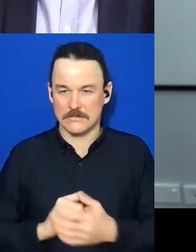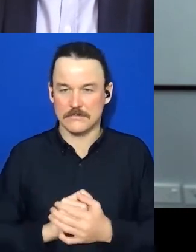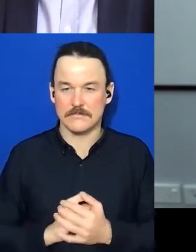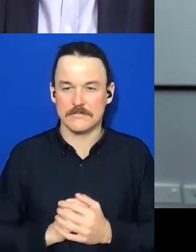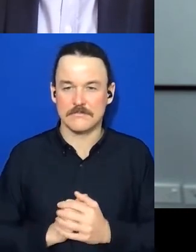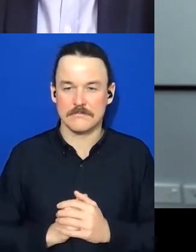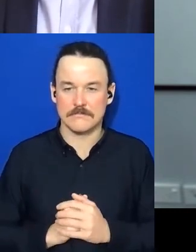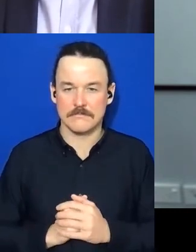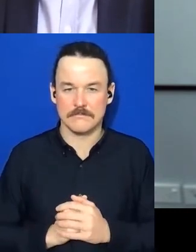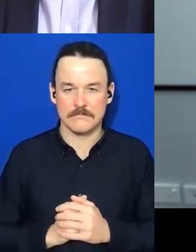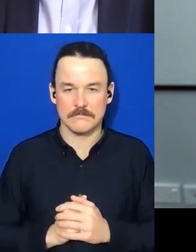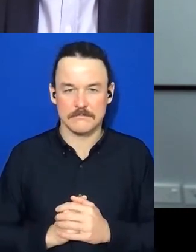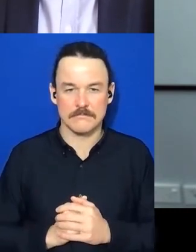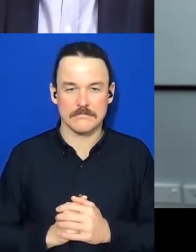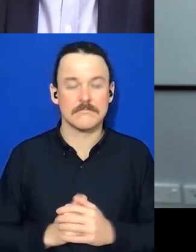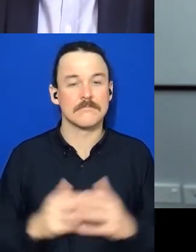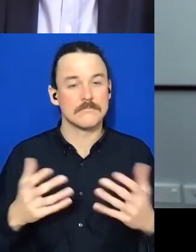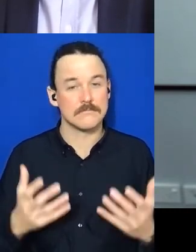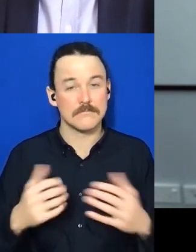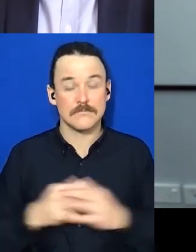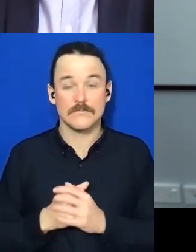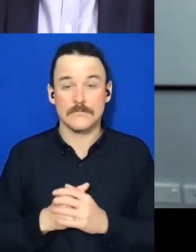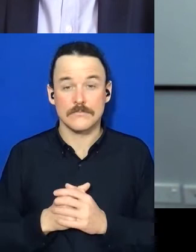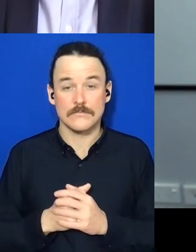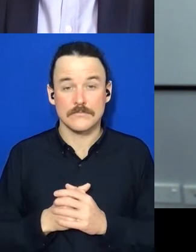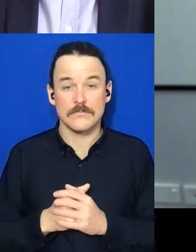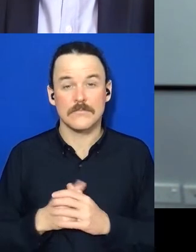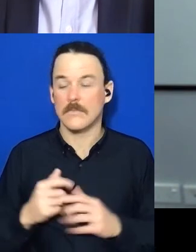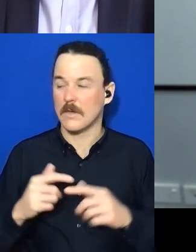addressing offending and reoffending by Maori.